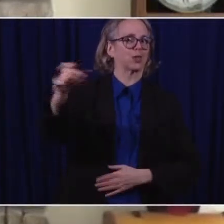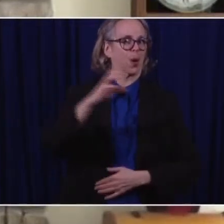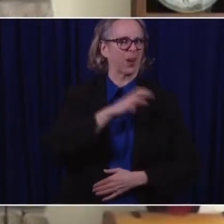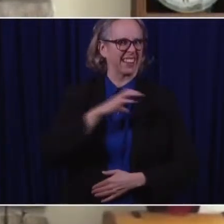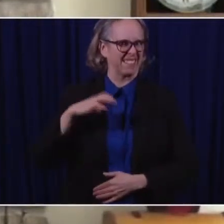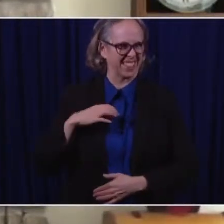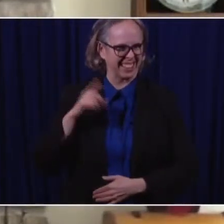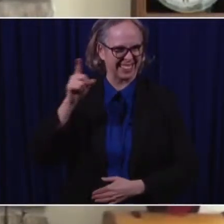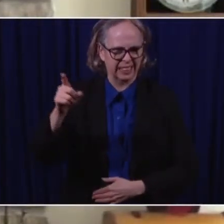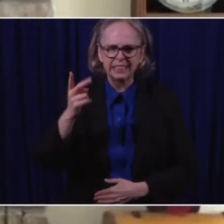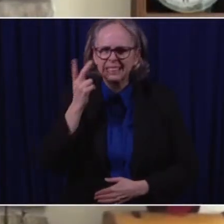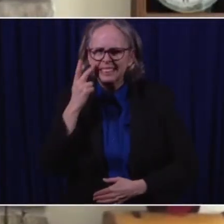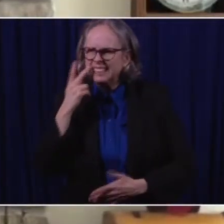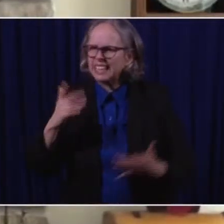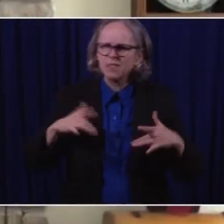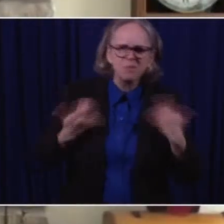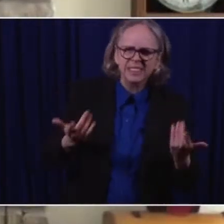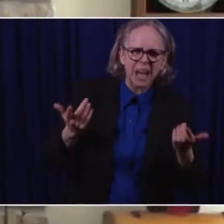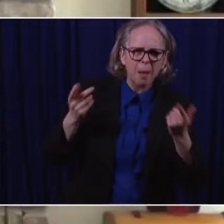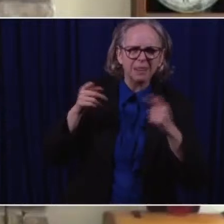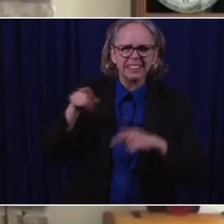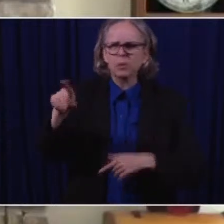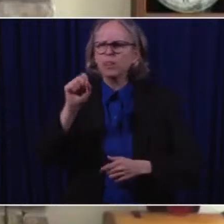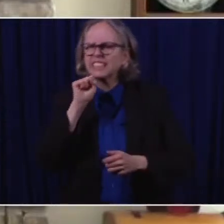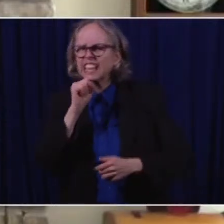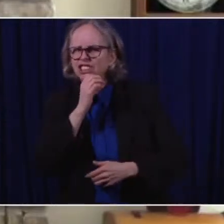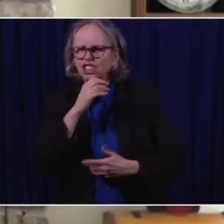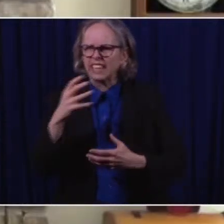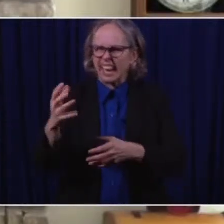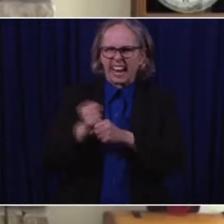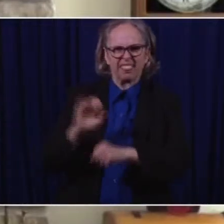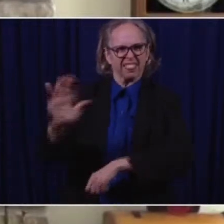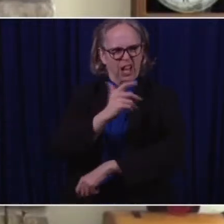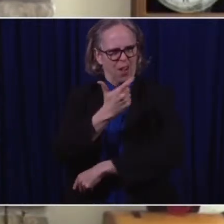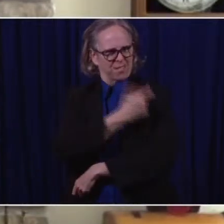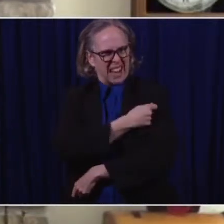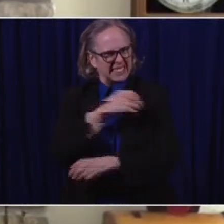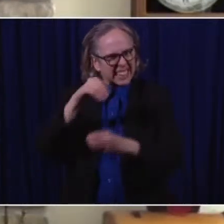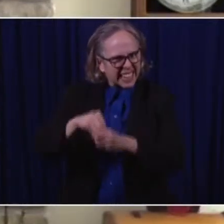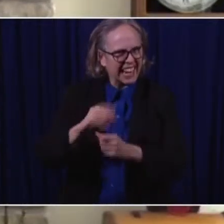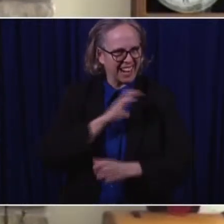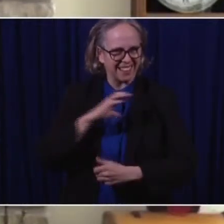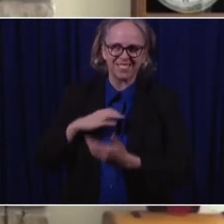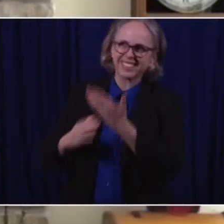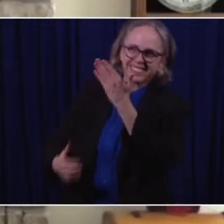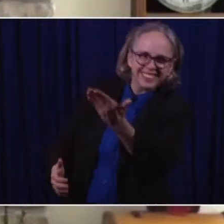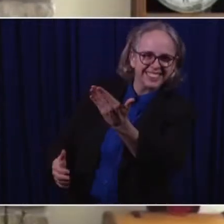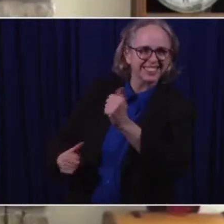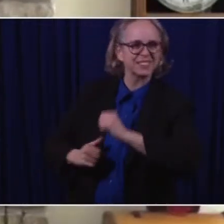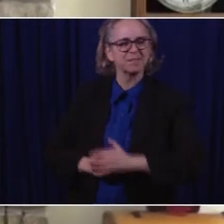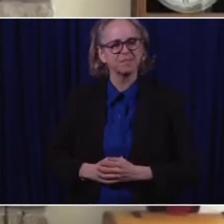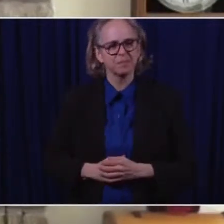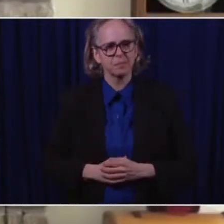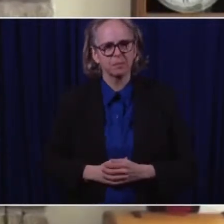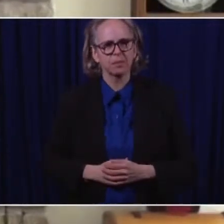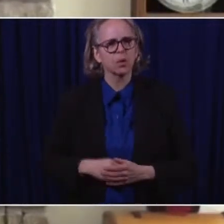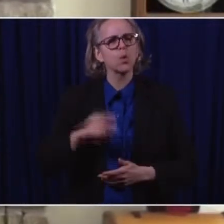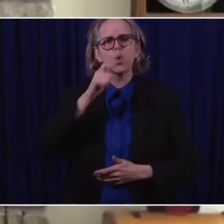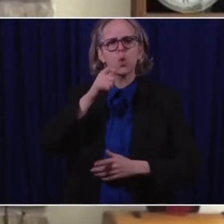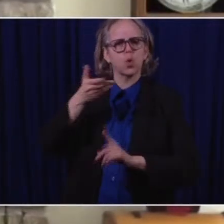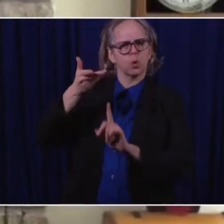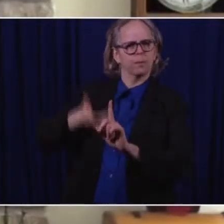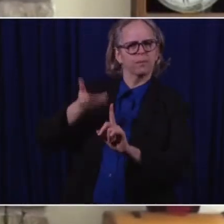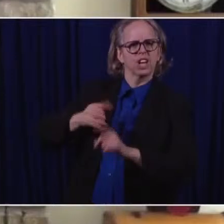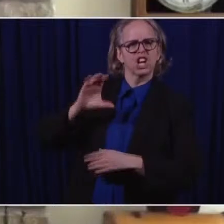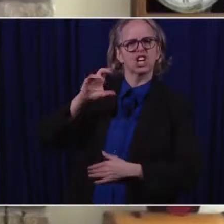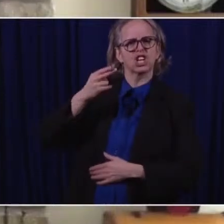Ohio seniors be vaccinated at Ambleside Towers in Cleveland. Joining us is Christy Groves. Christy Groves is the